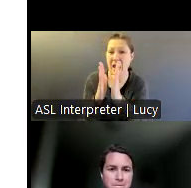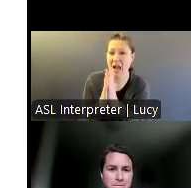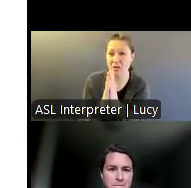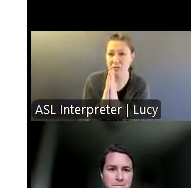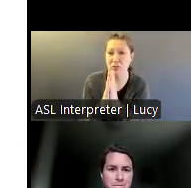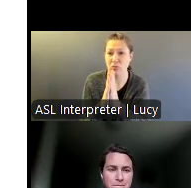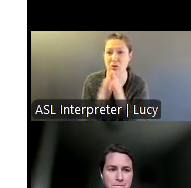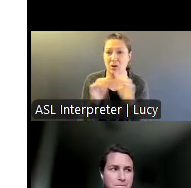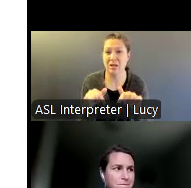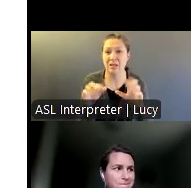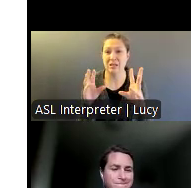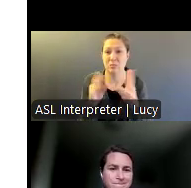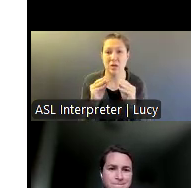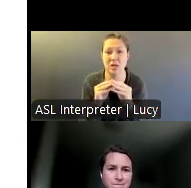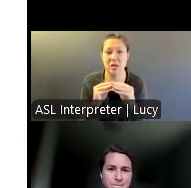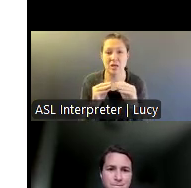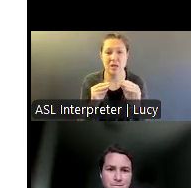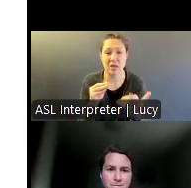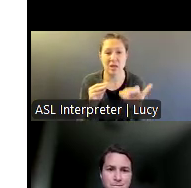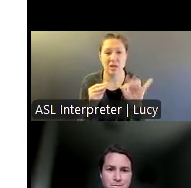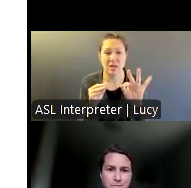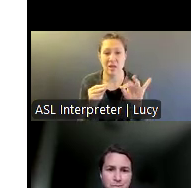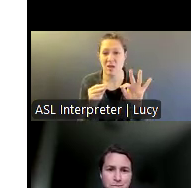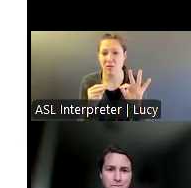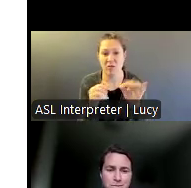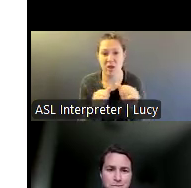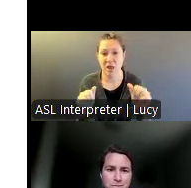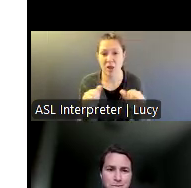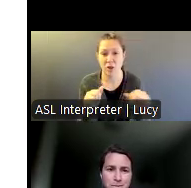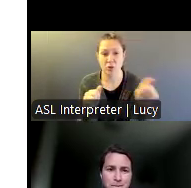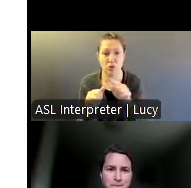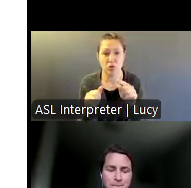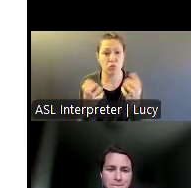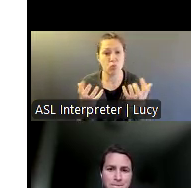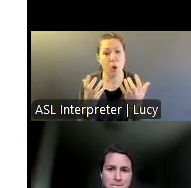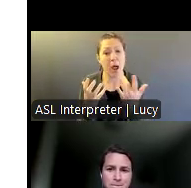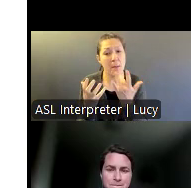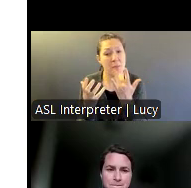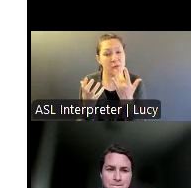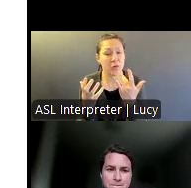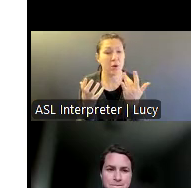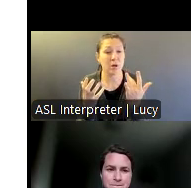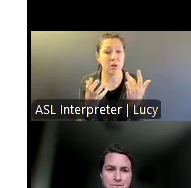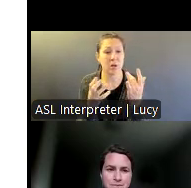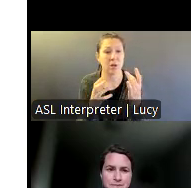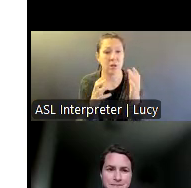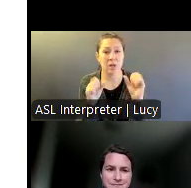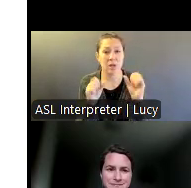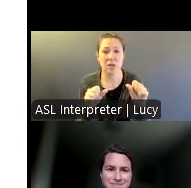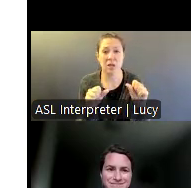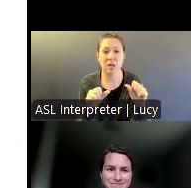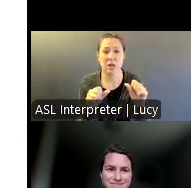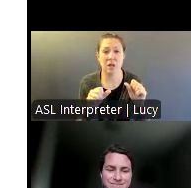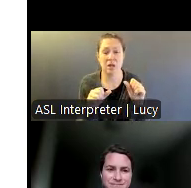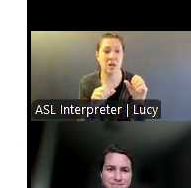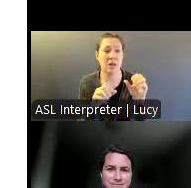if there's anything that you want to see out of these meetings, feel free to put it in our evaluation survey at the end of this meeting, and we'll try to implement